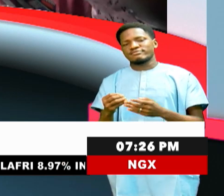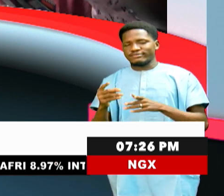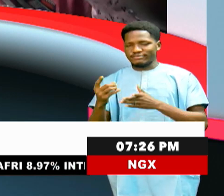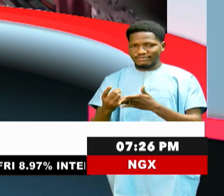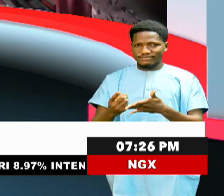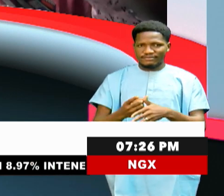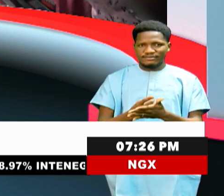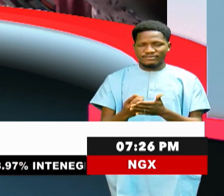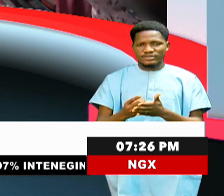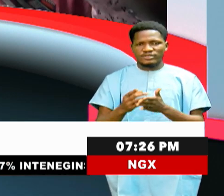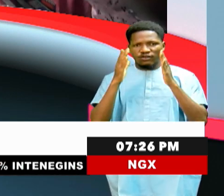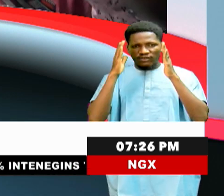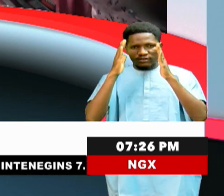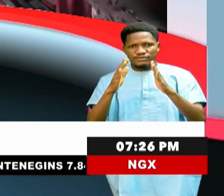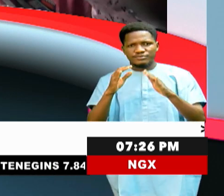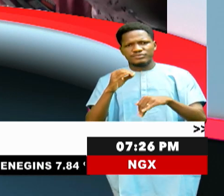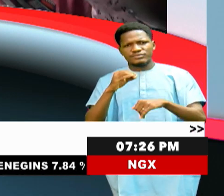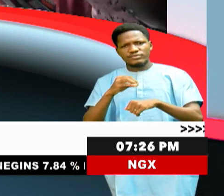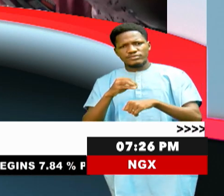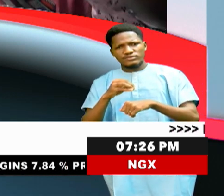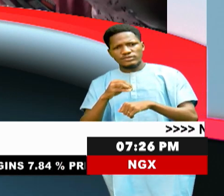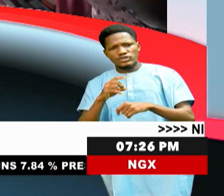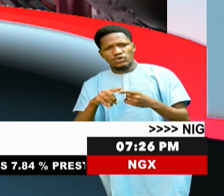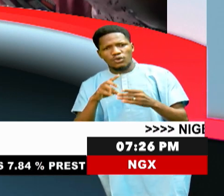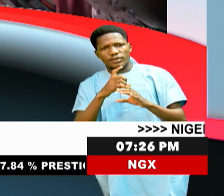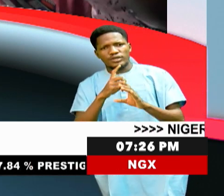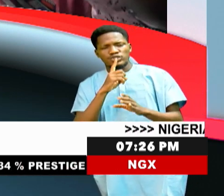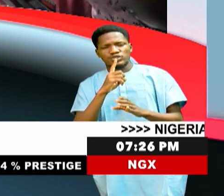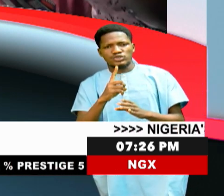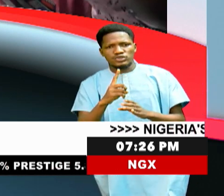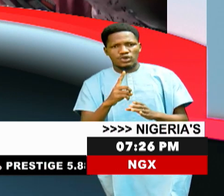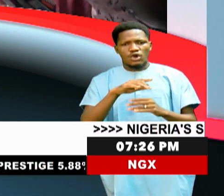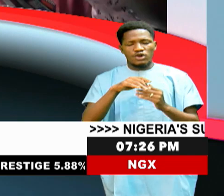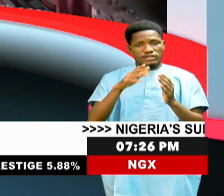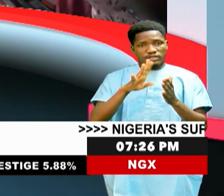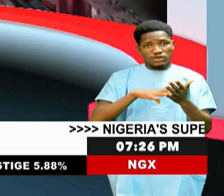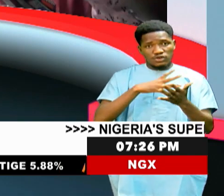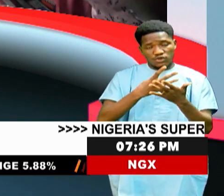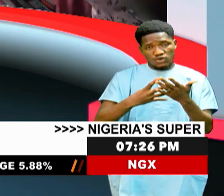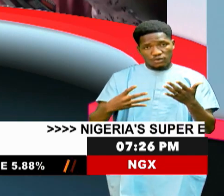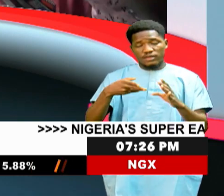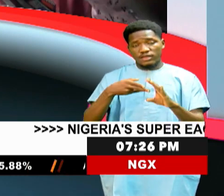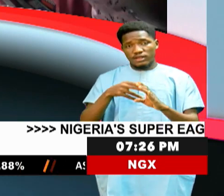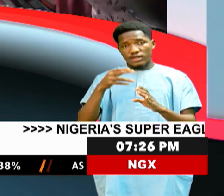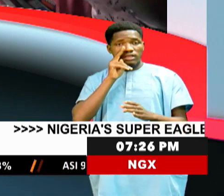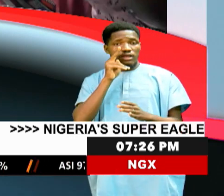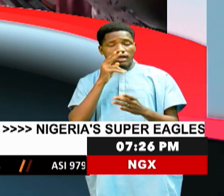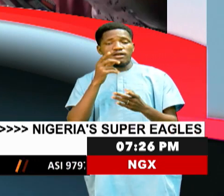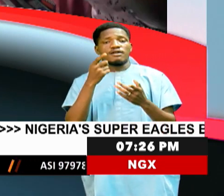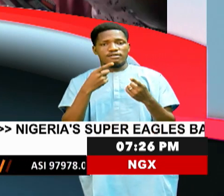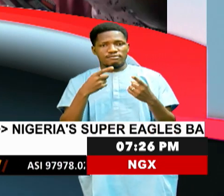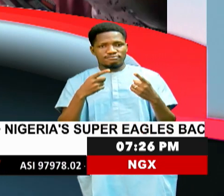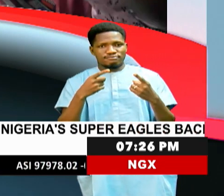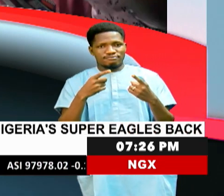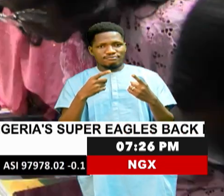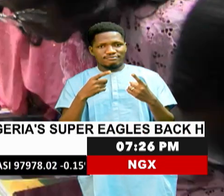framework to ensure the successful rollout of the curriculum in Nigeria. Francis Odojo brings us the